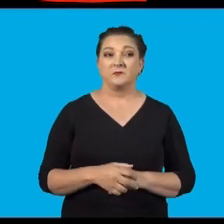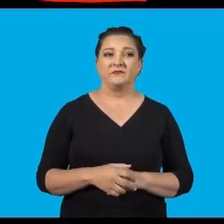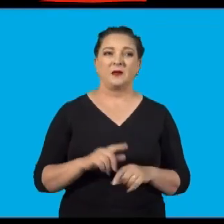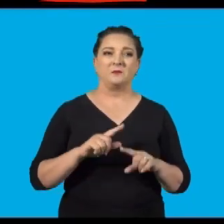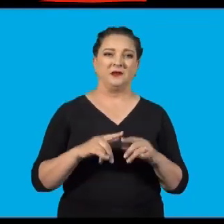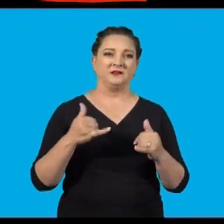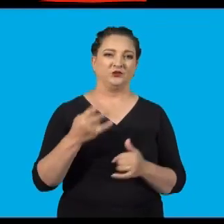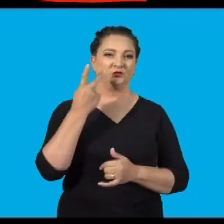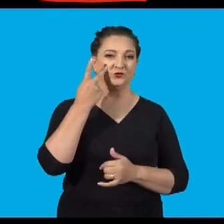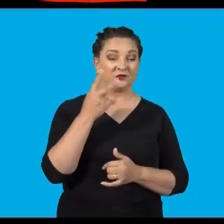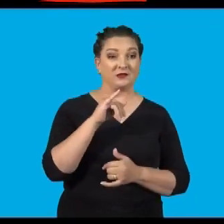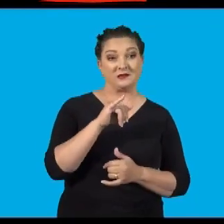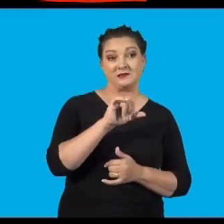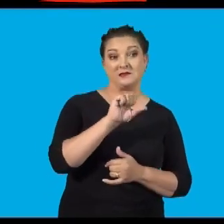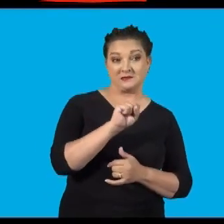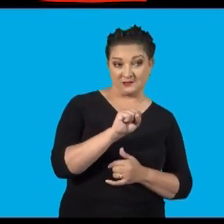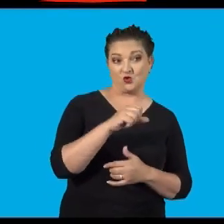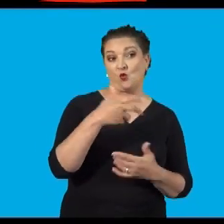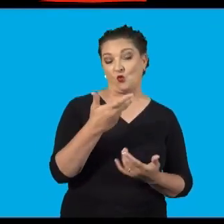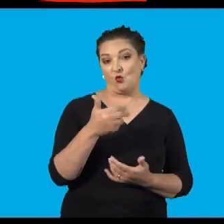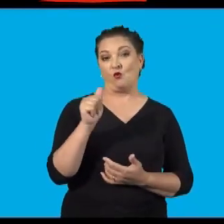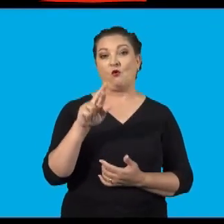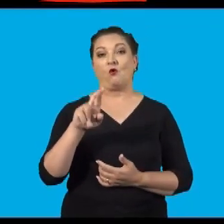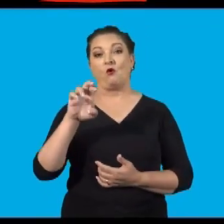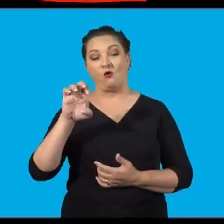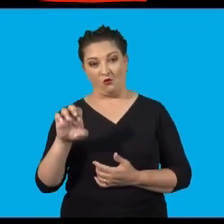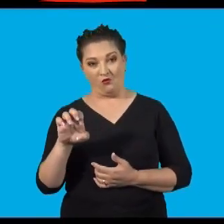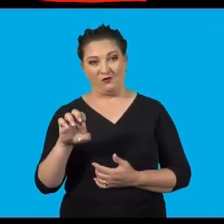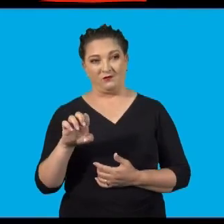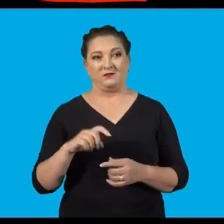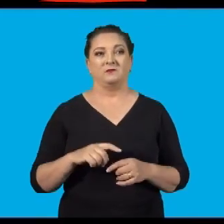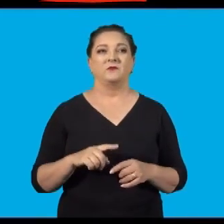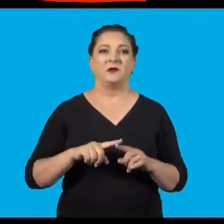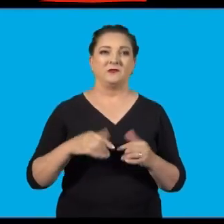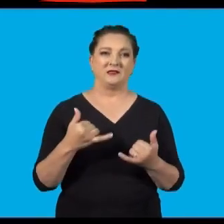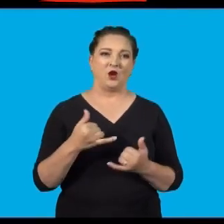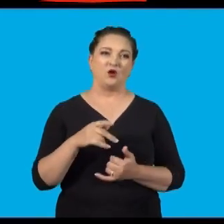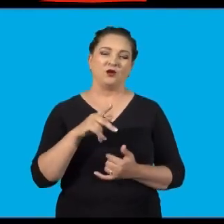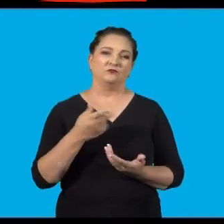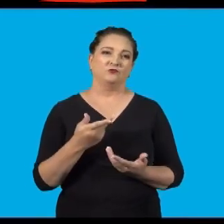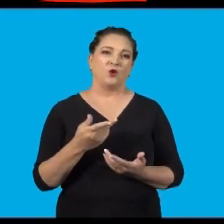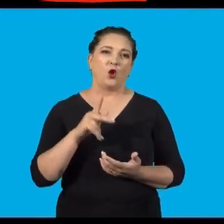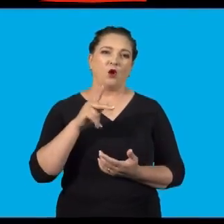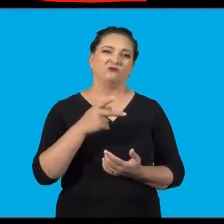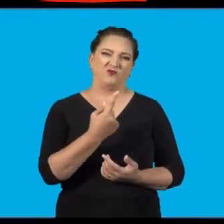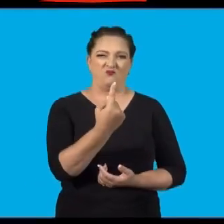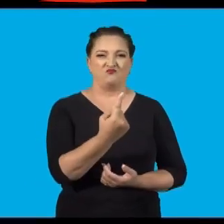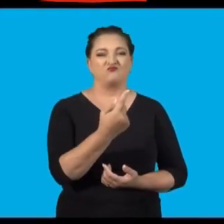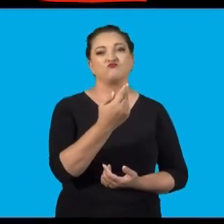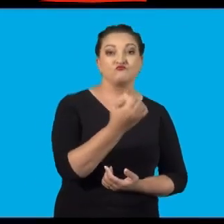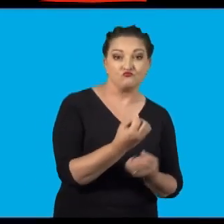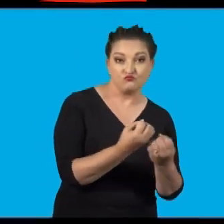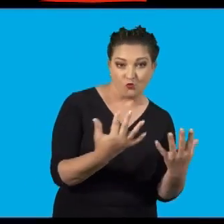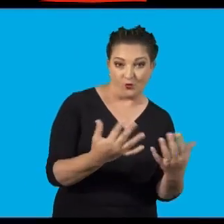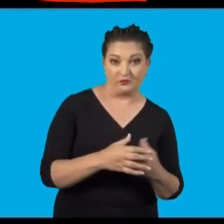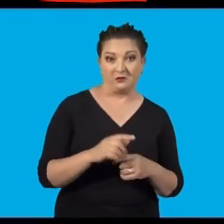is either is or are. Now this is singular and that one's plural. So I'm going to write an S and a P, all right, for singular and plural.